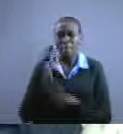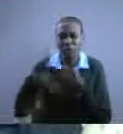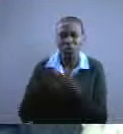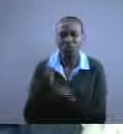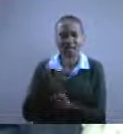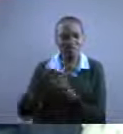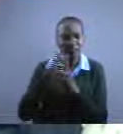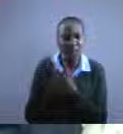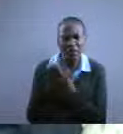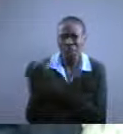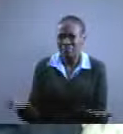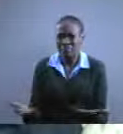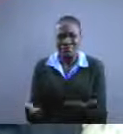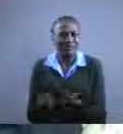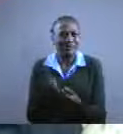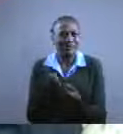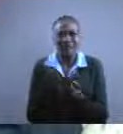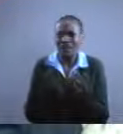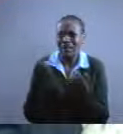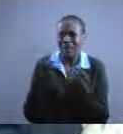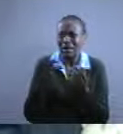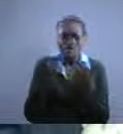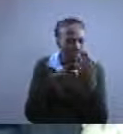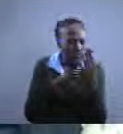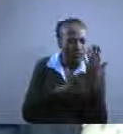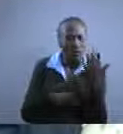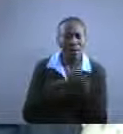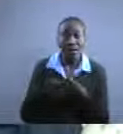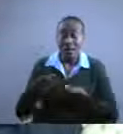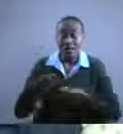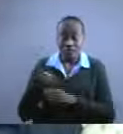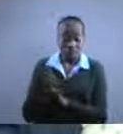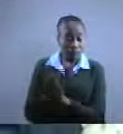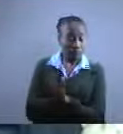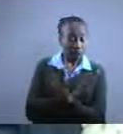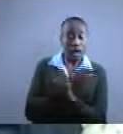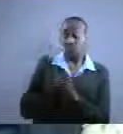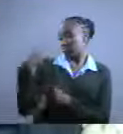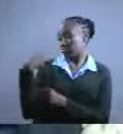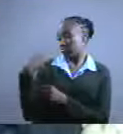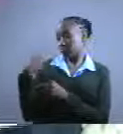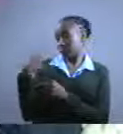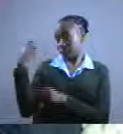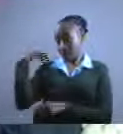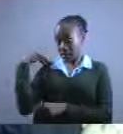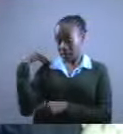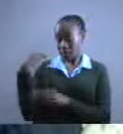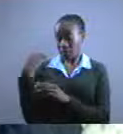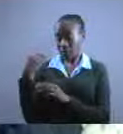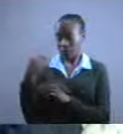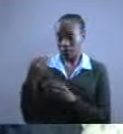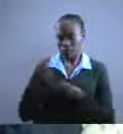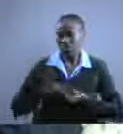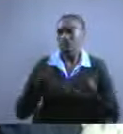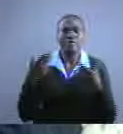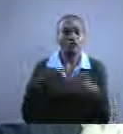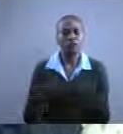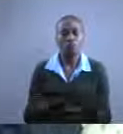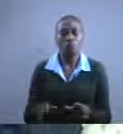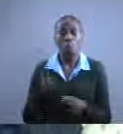the quarterly labour force survey was released the day before yesterday. The Western Cape has an unemployment rate